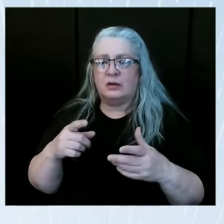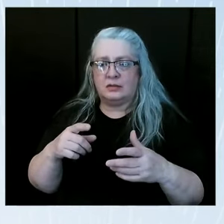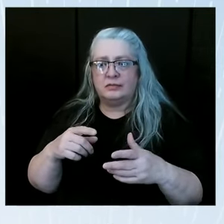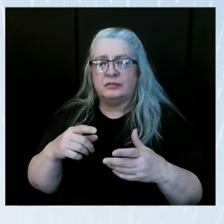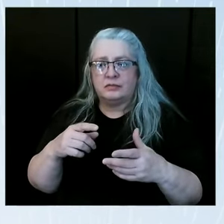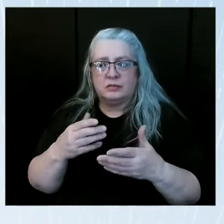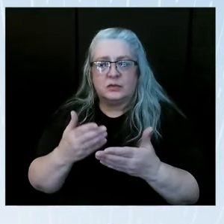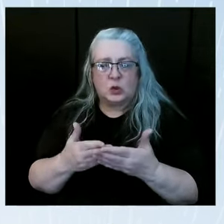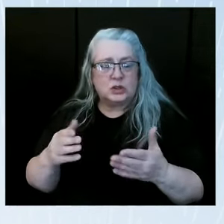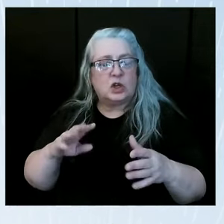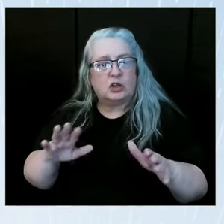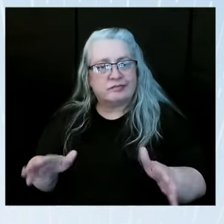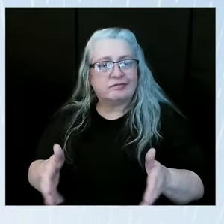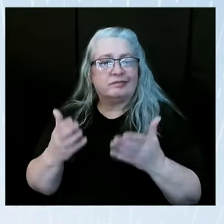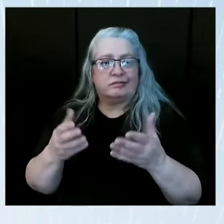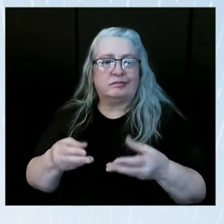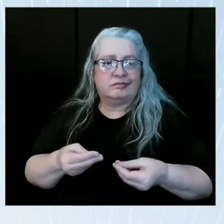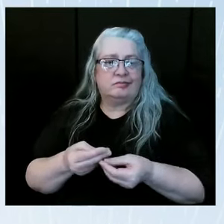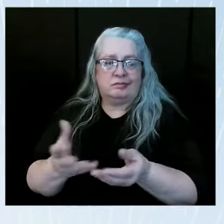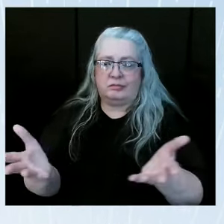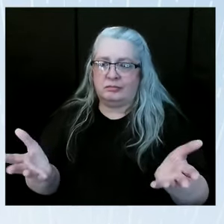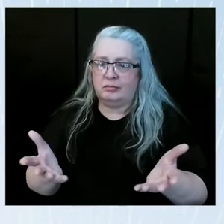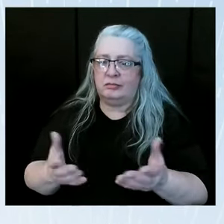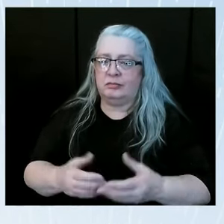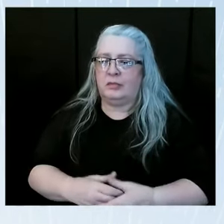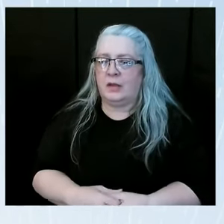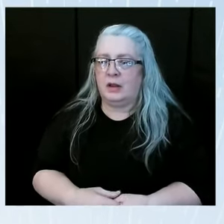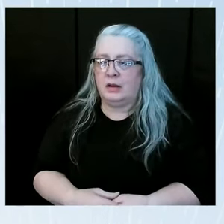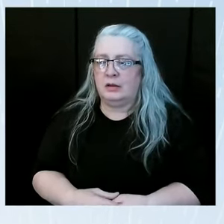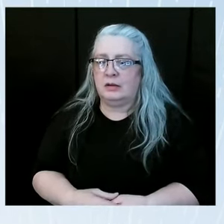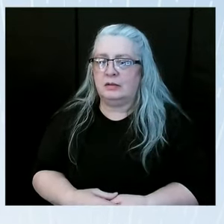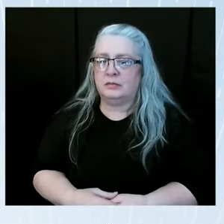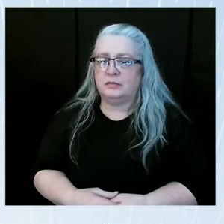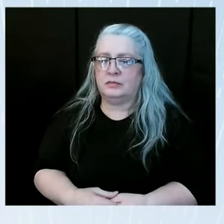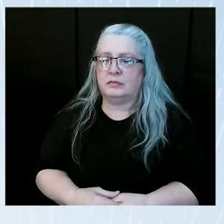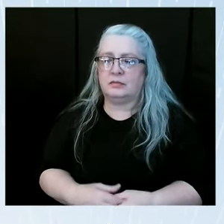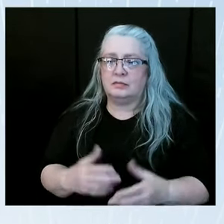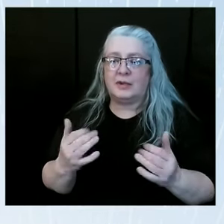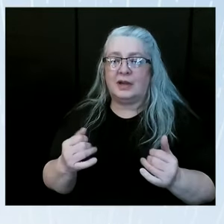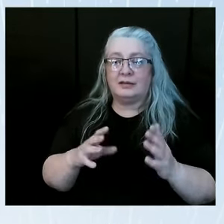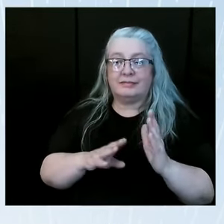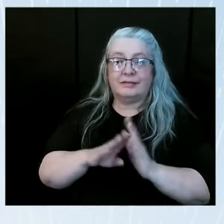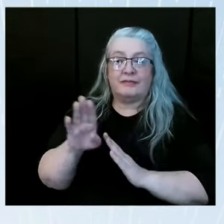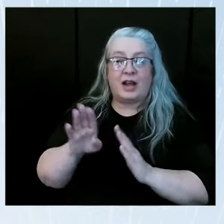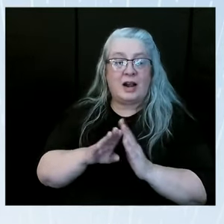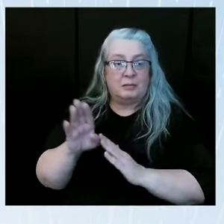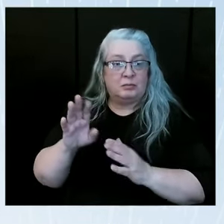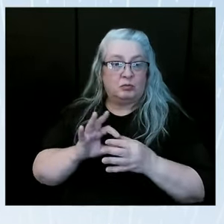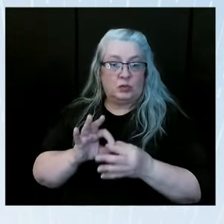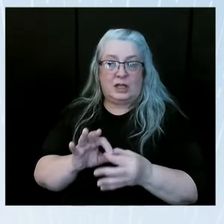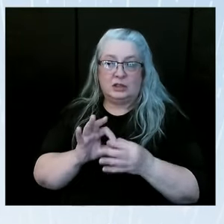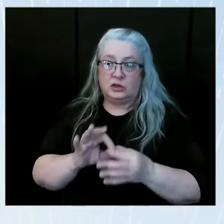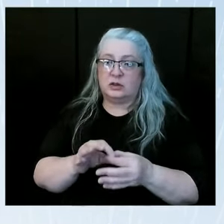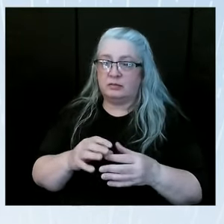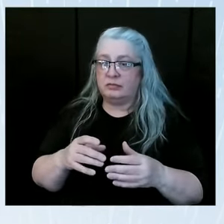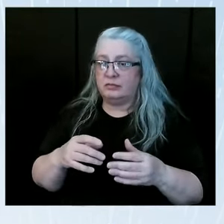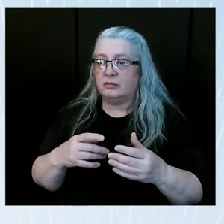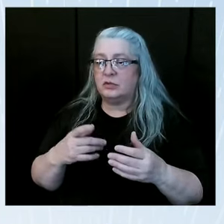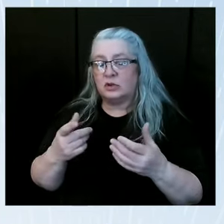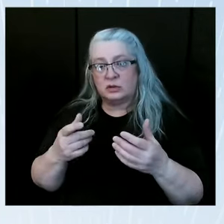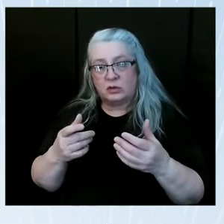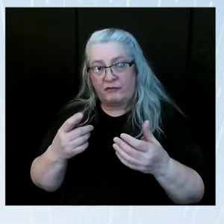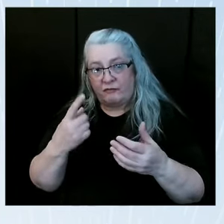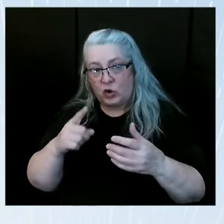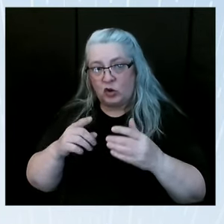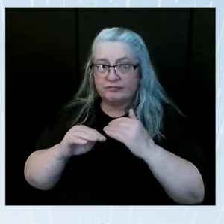build partnerships with these local organizations, these community-based organizations, but we are making it a priority because we know